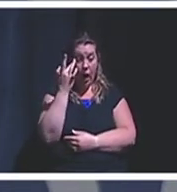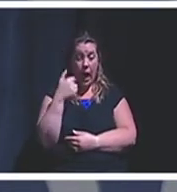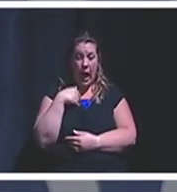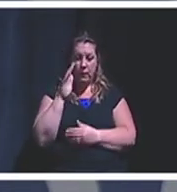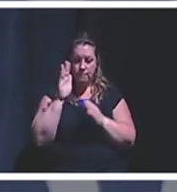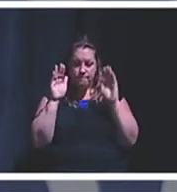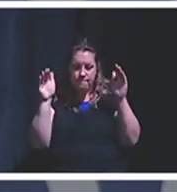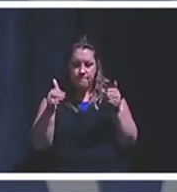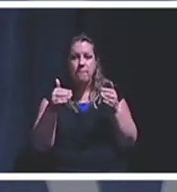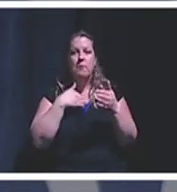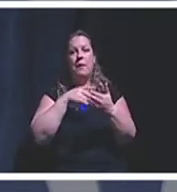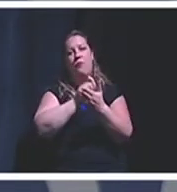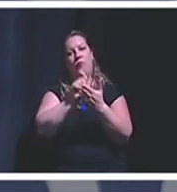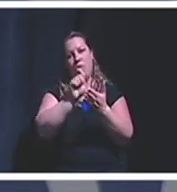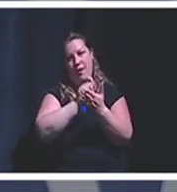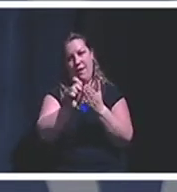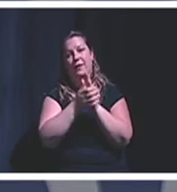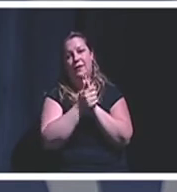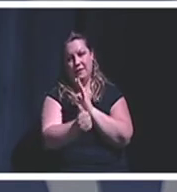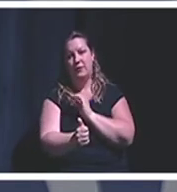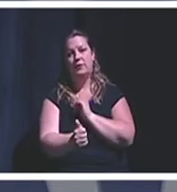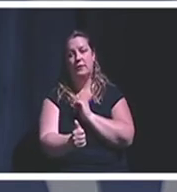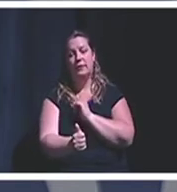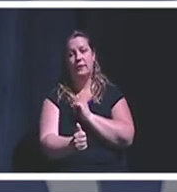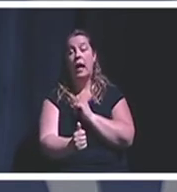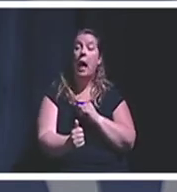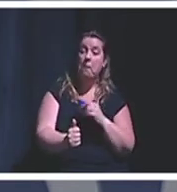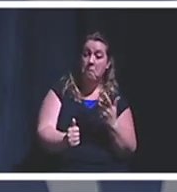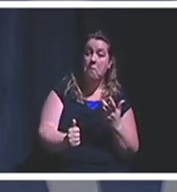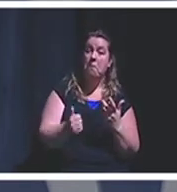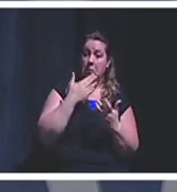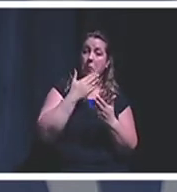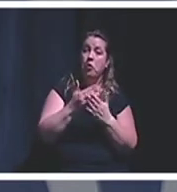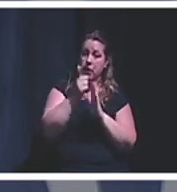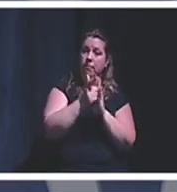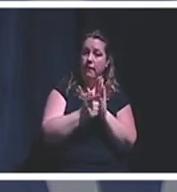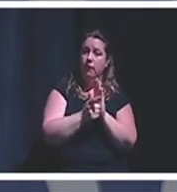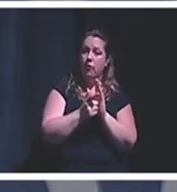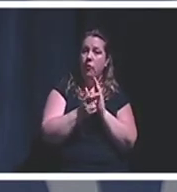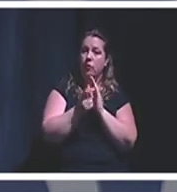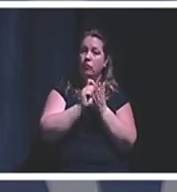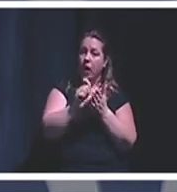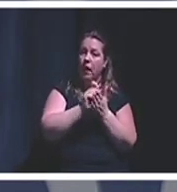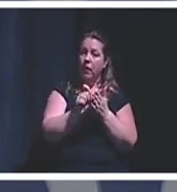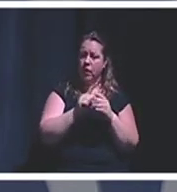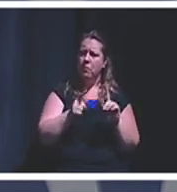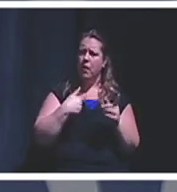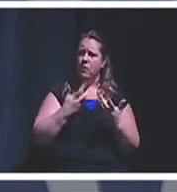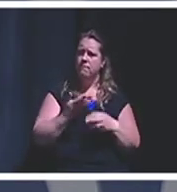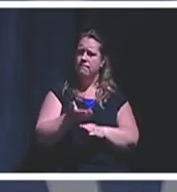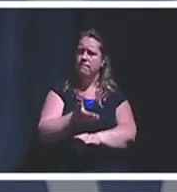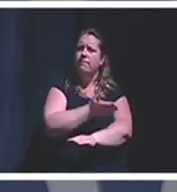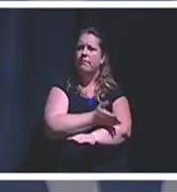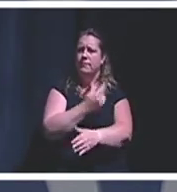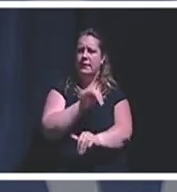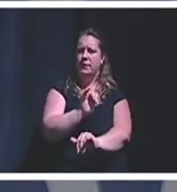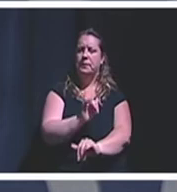and writing skills. Not that I was not a good legal writer, but I wanted it to be better.